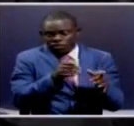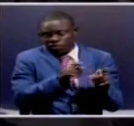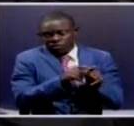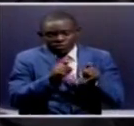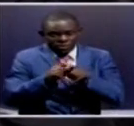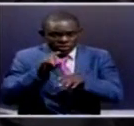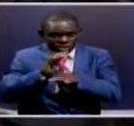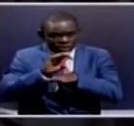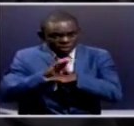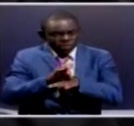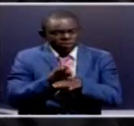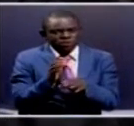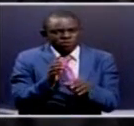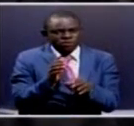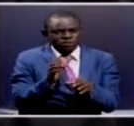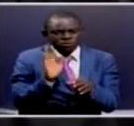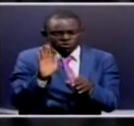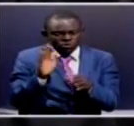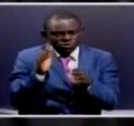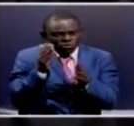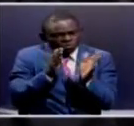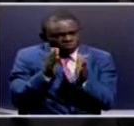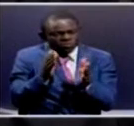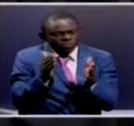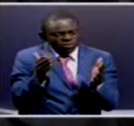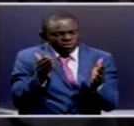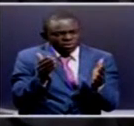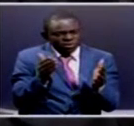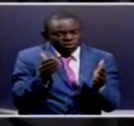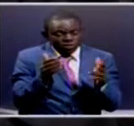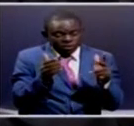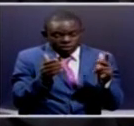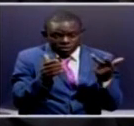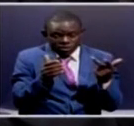to sneak in. 3, the issue of the secretariat,